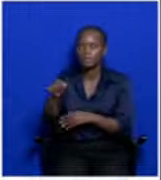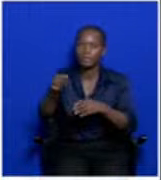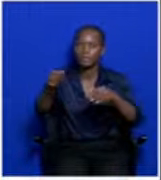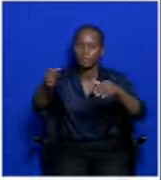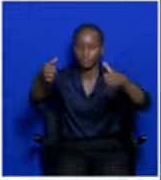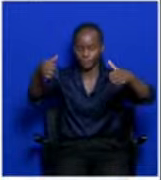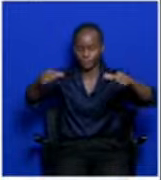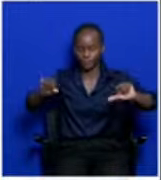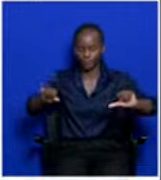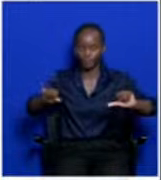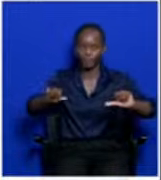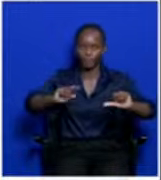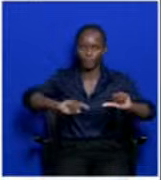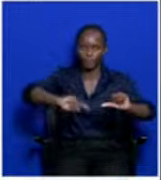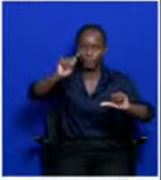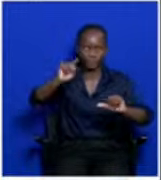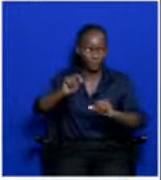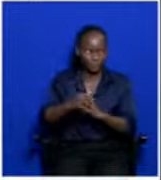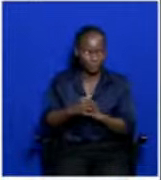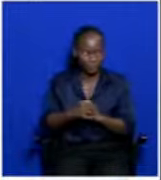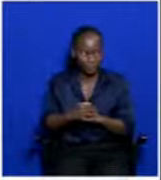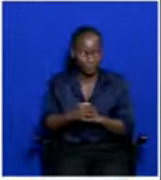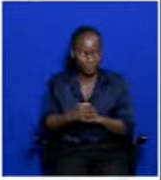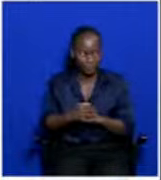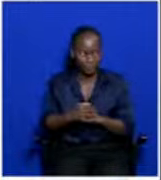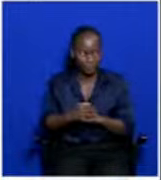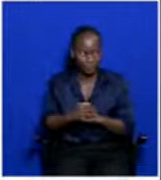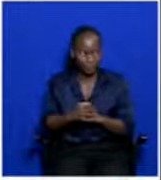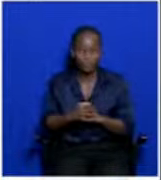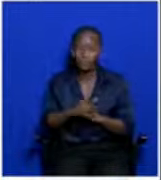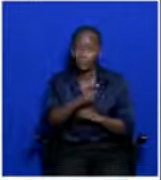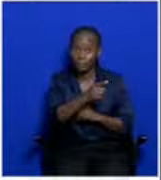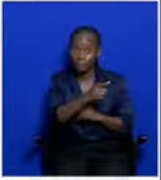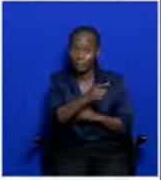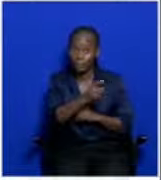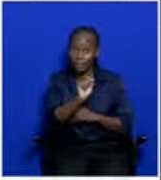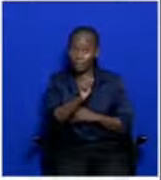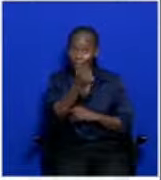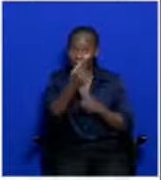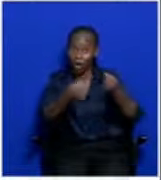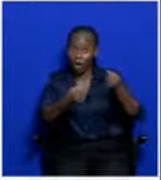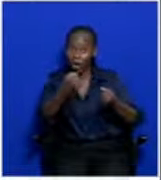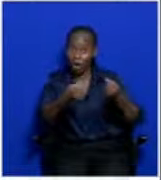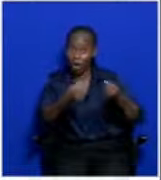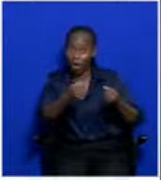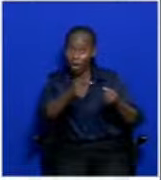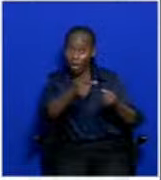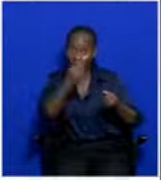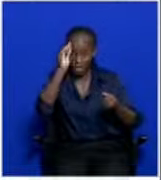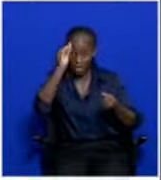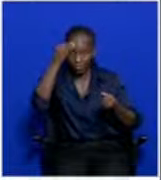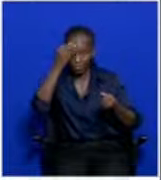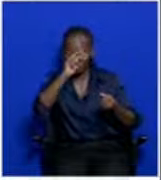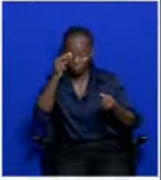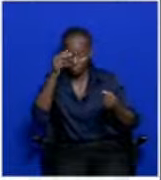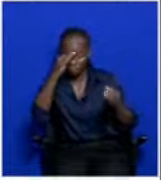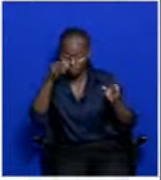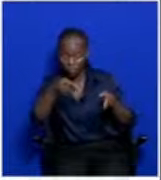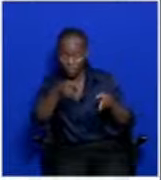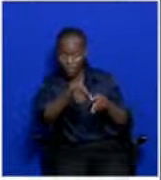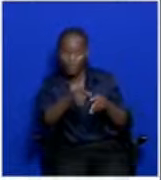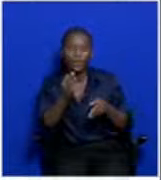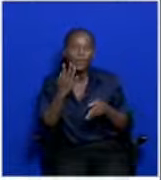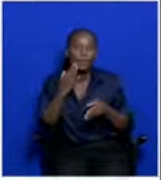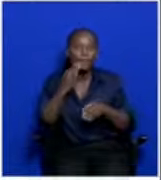Now, this is the first car that I was interested in when I received the photo album, because that is not